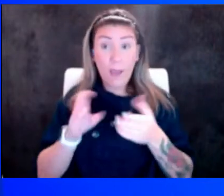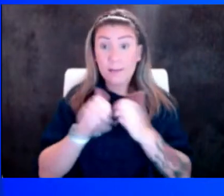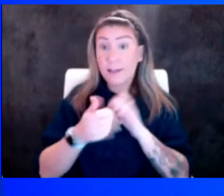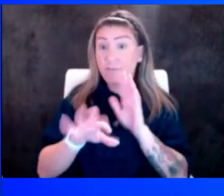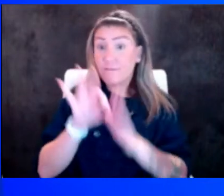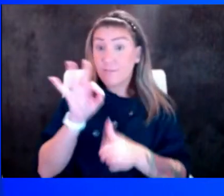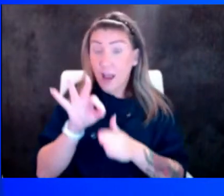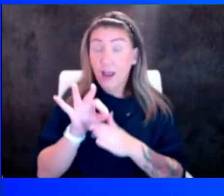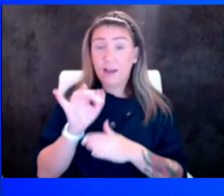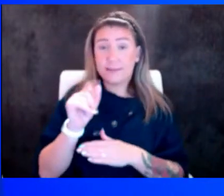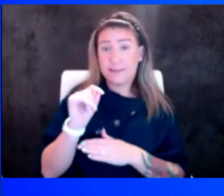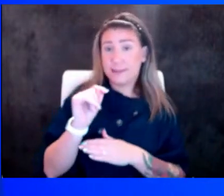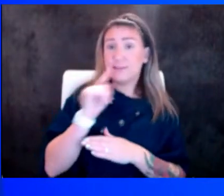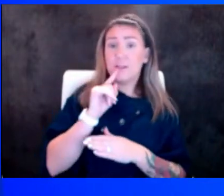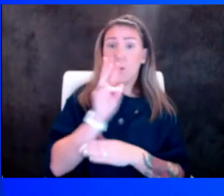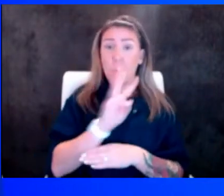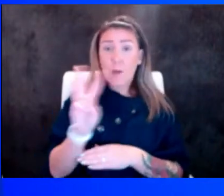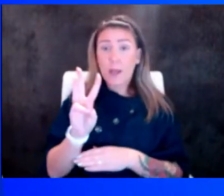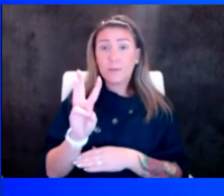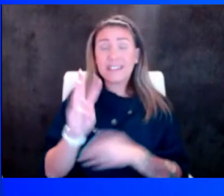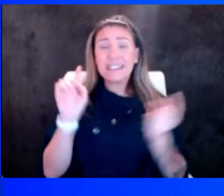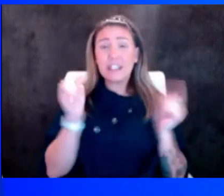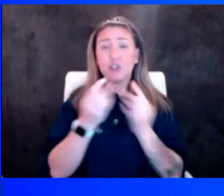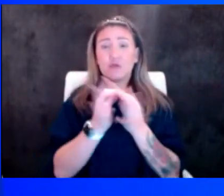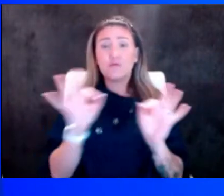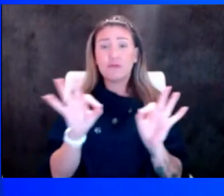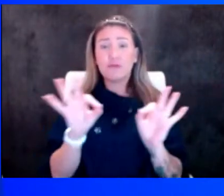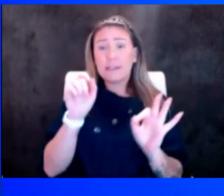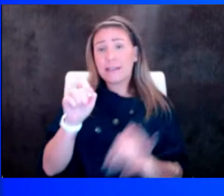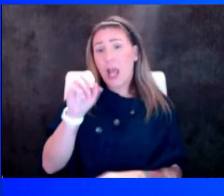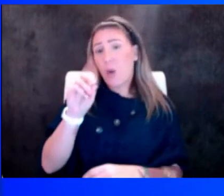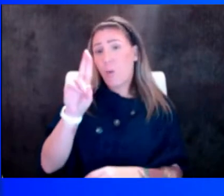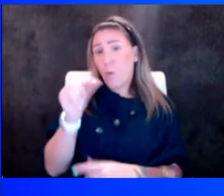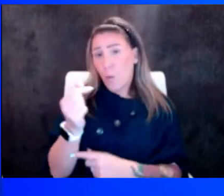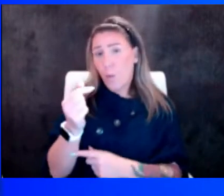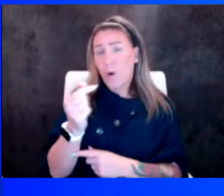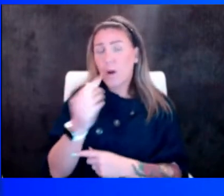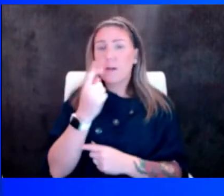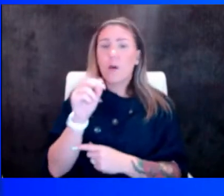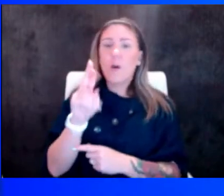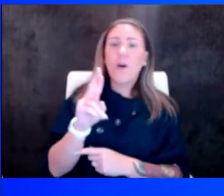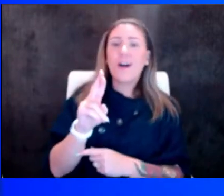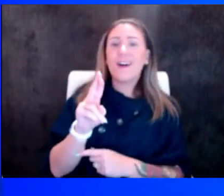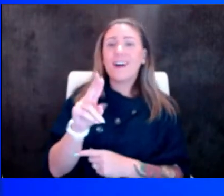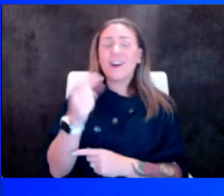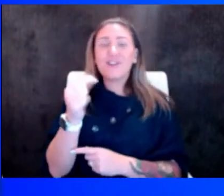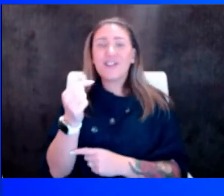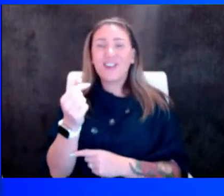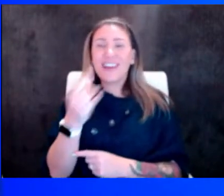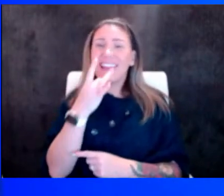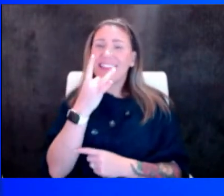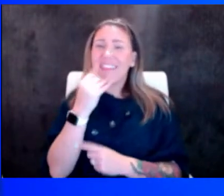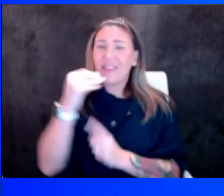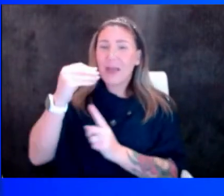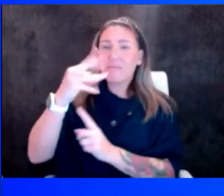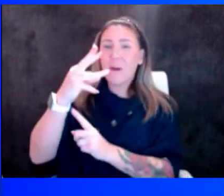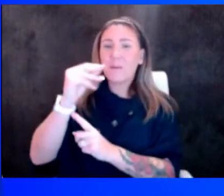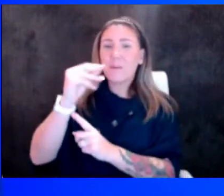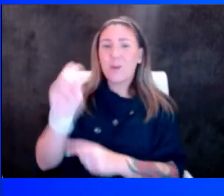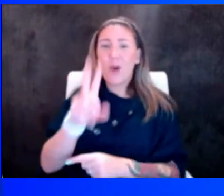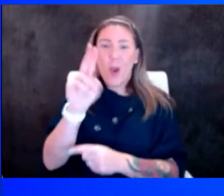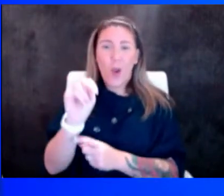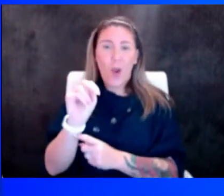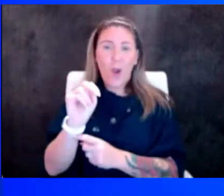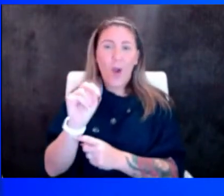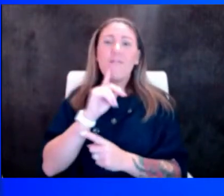it at our website on injuryfree.org. You can pick up a green light bulb at Charlie's house if you're interested in lighting your own porch up green. And